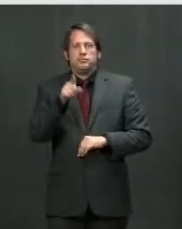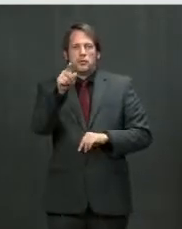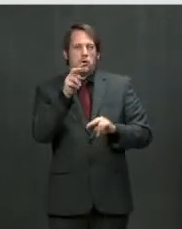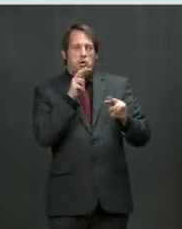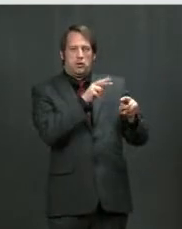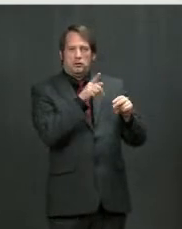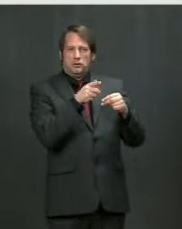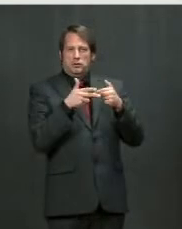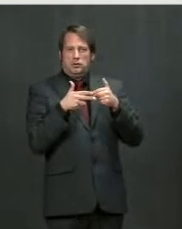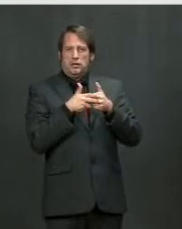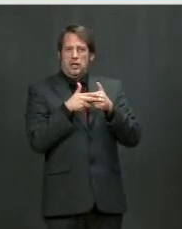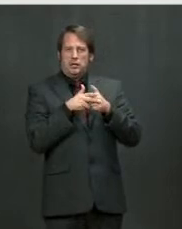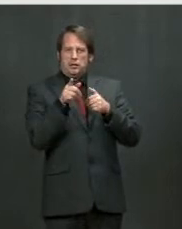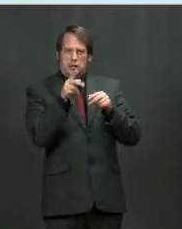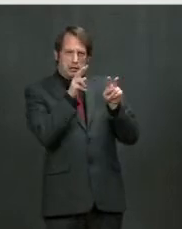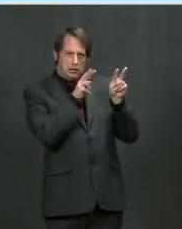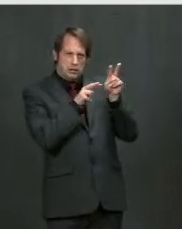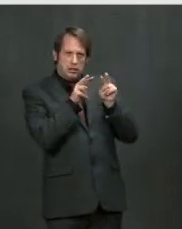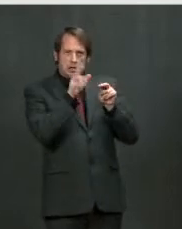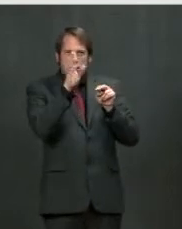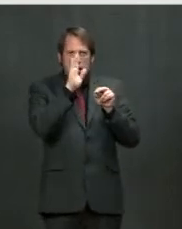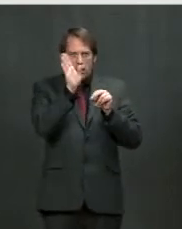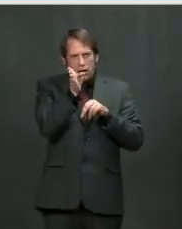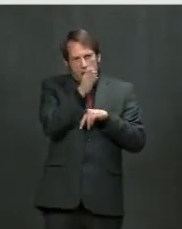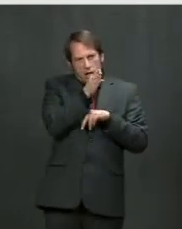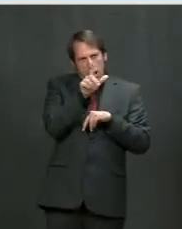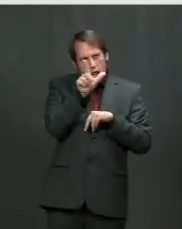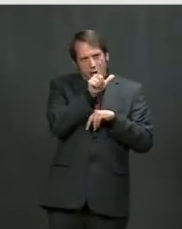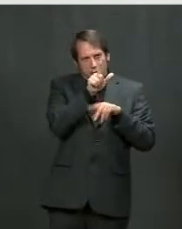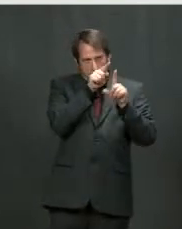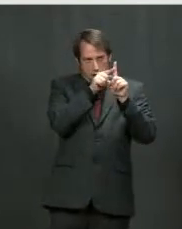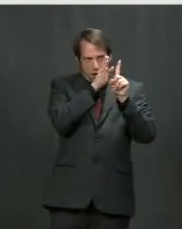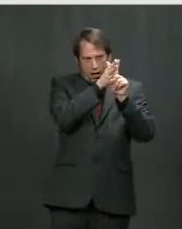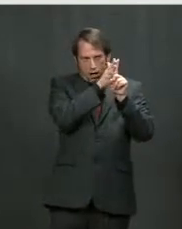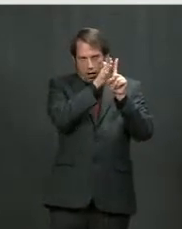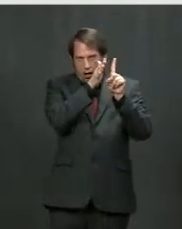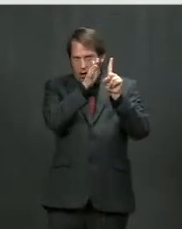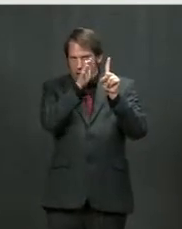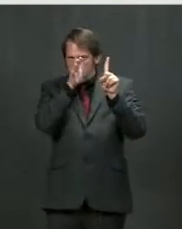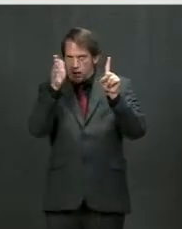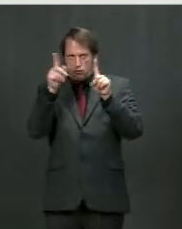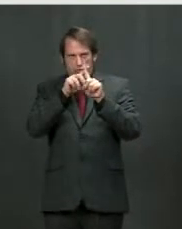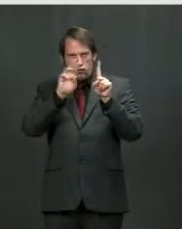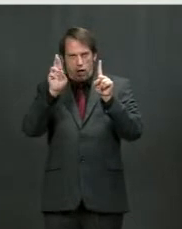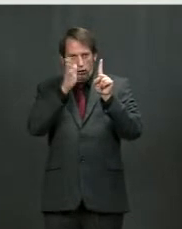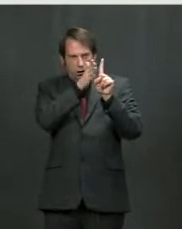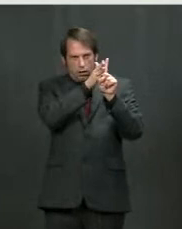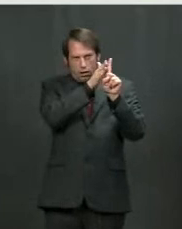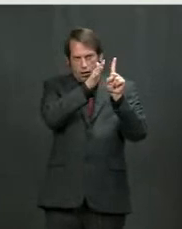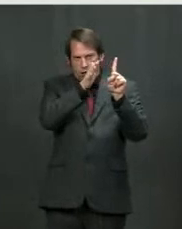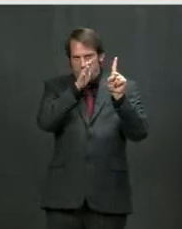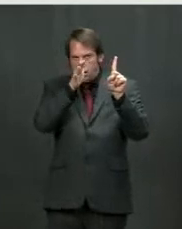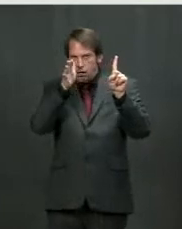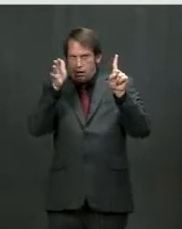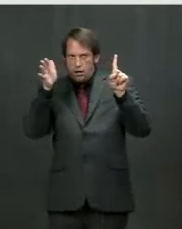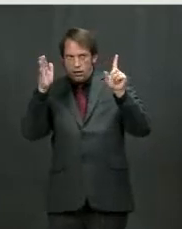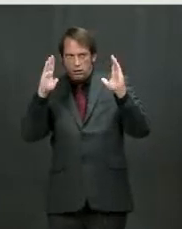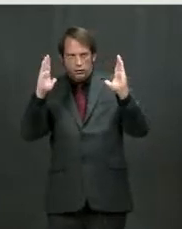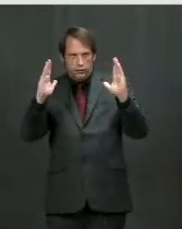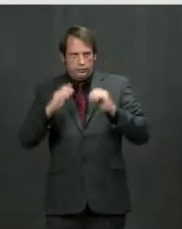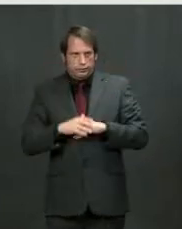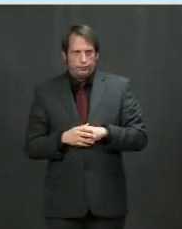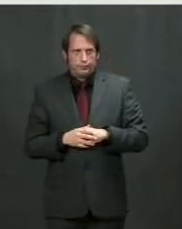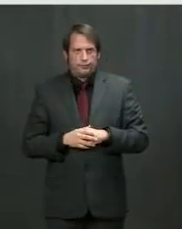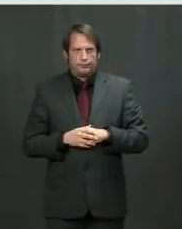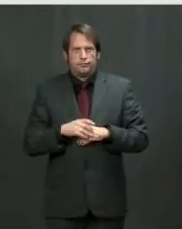it going from the left to the right. Notice that you have here looking purely at binding antibodies, all